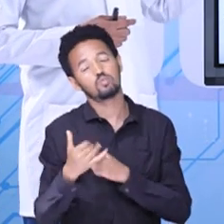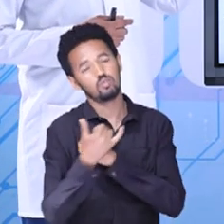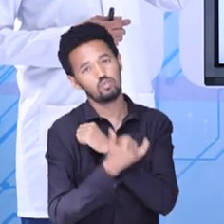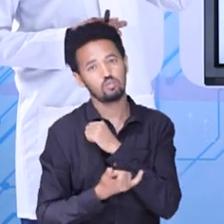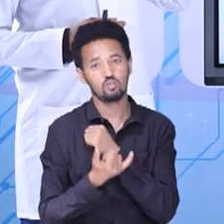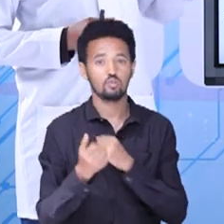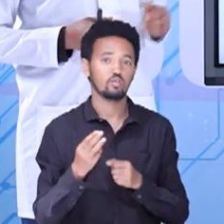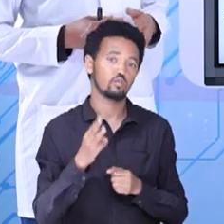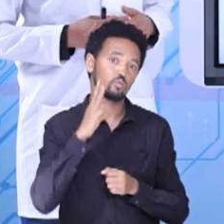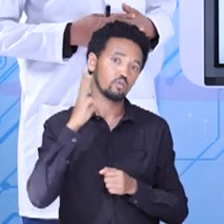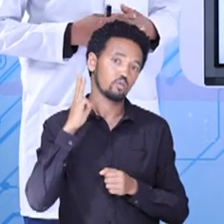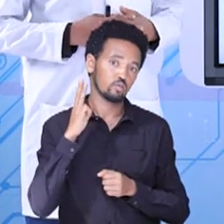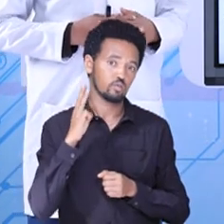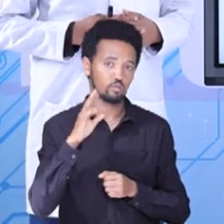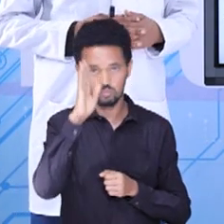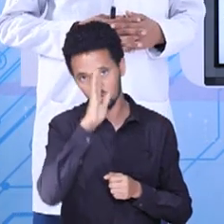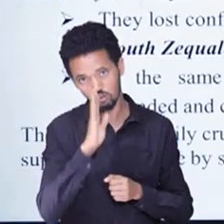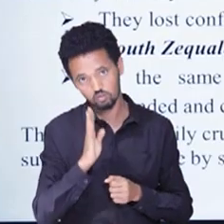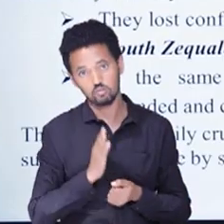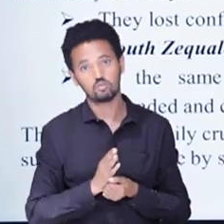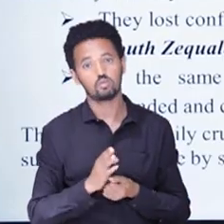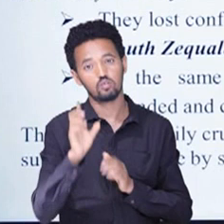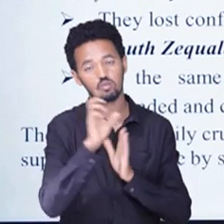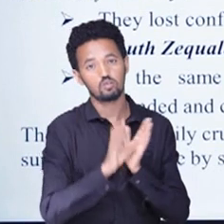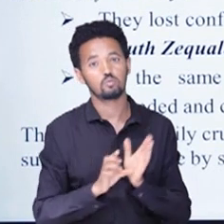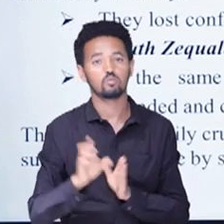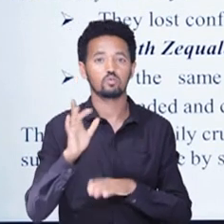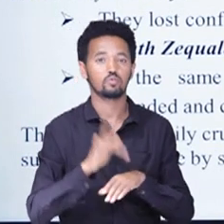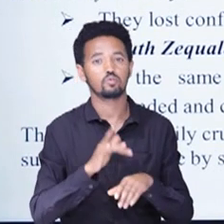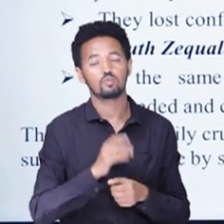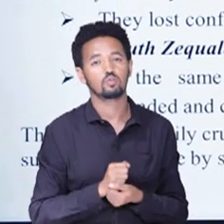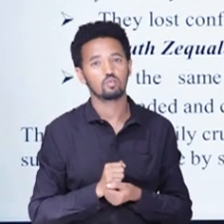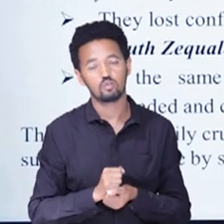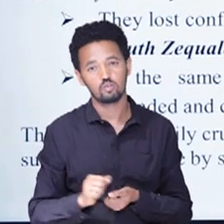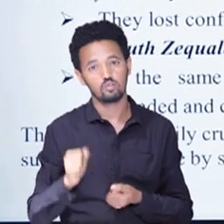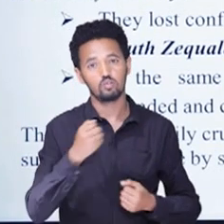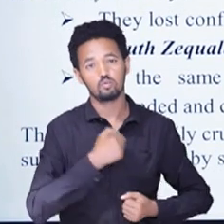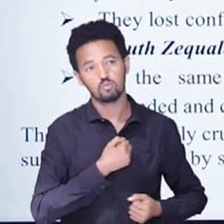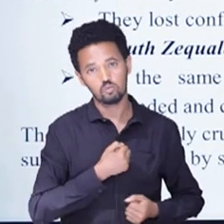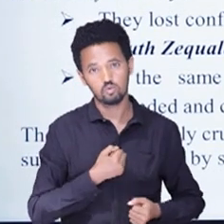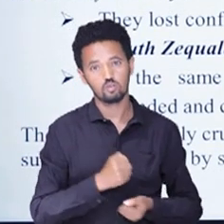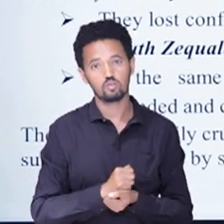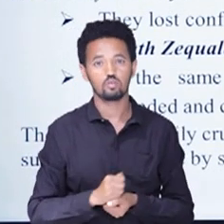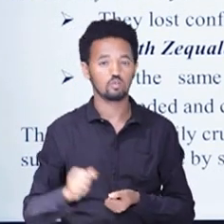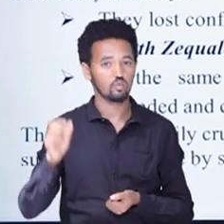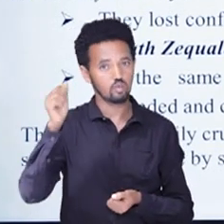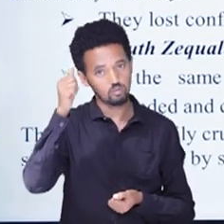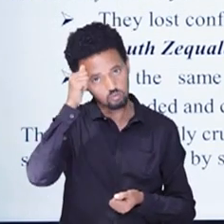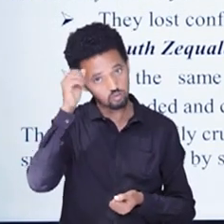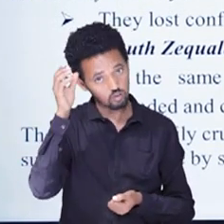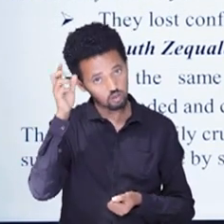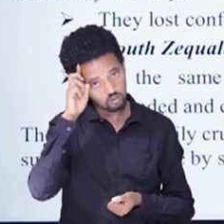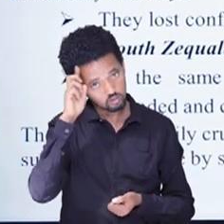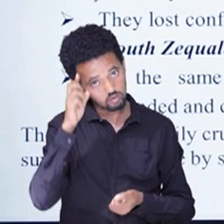He was in Brazil in December 1960. His imperial bodyguard staged a coup. Haile Selassie